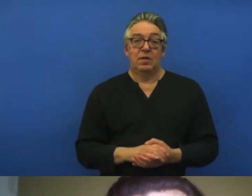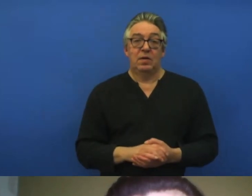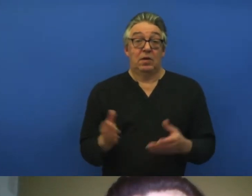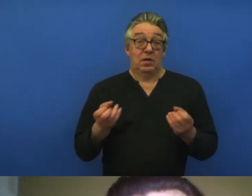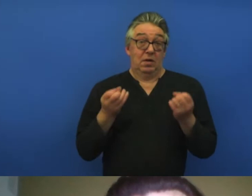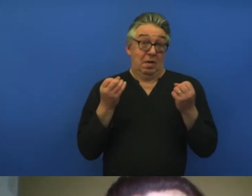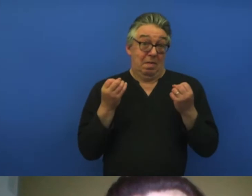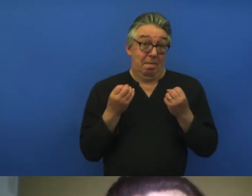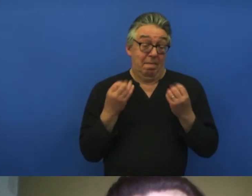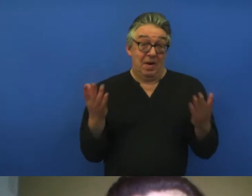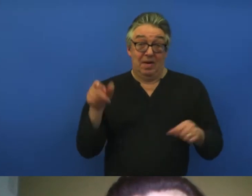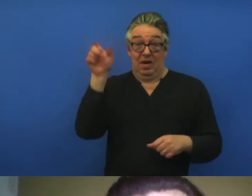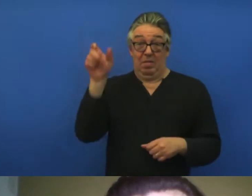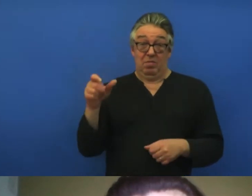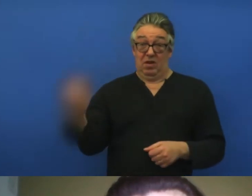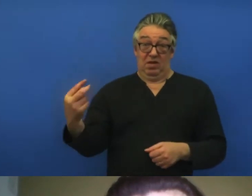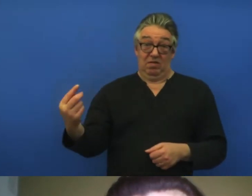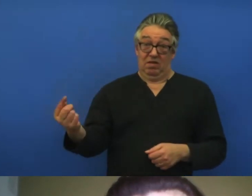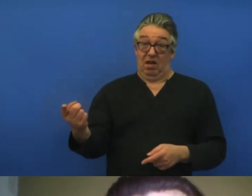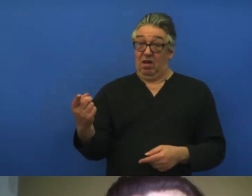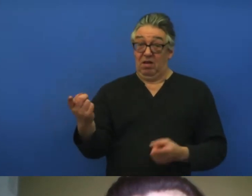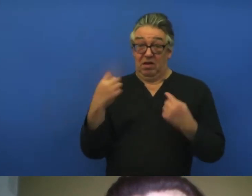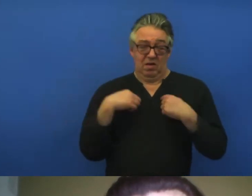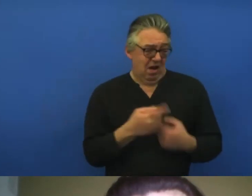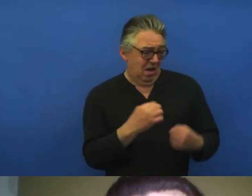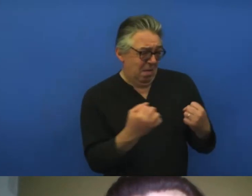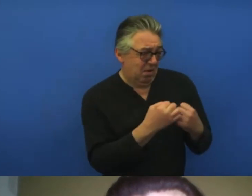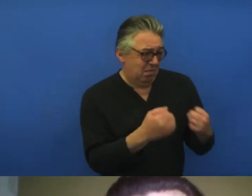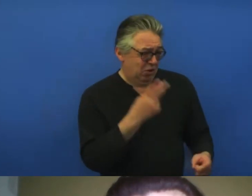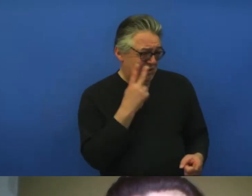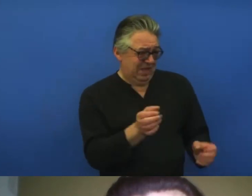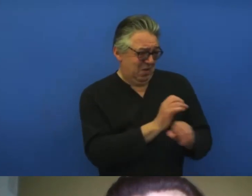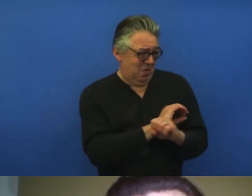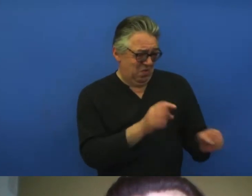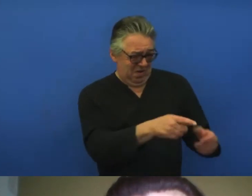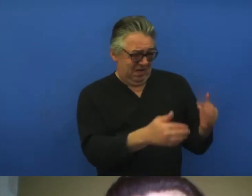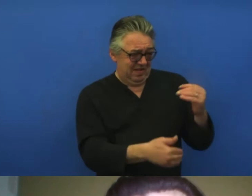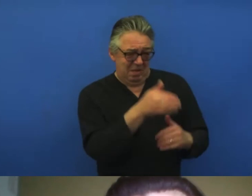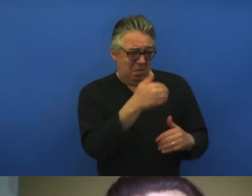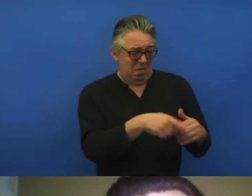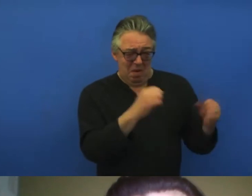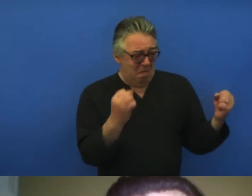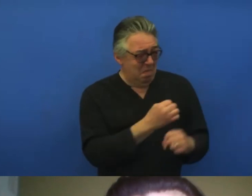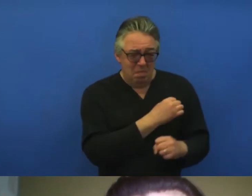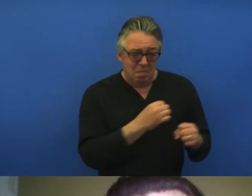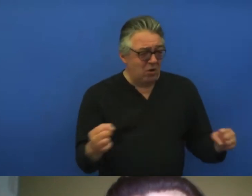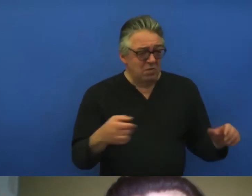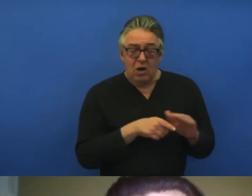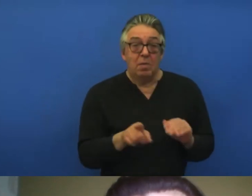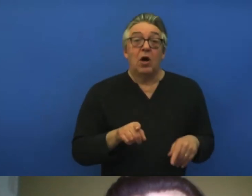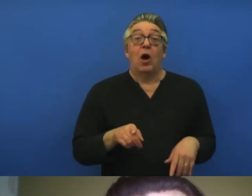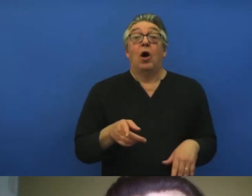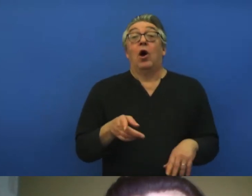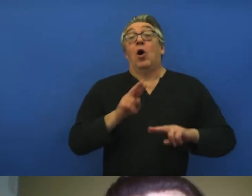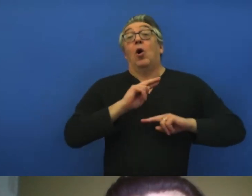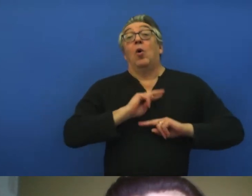People would tell me, you will not be able to do it. It will be too cumbersome. You can't see, you have a disability. But thankfully, I met some people who were